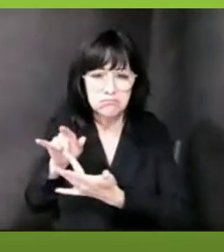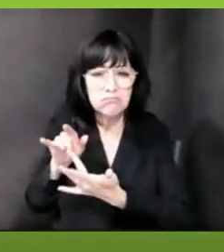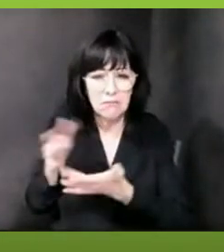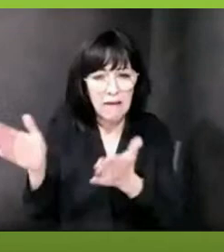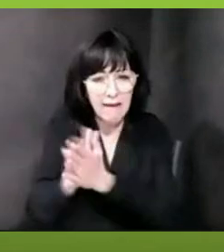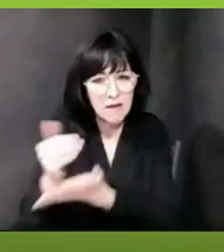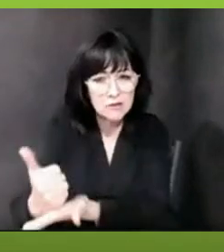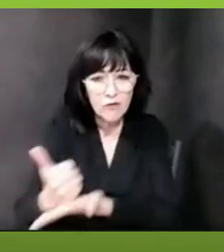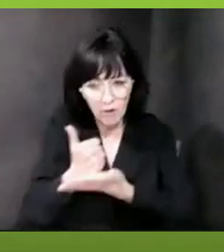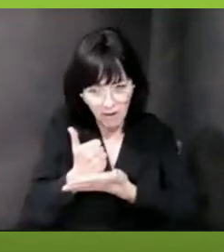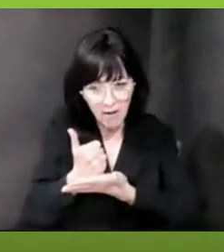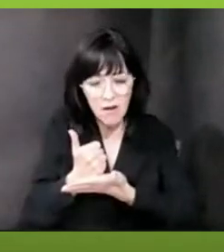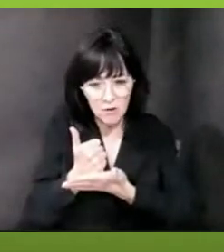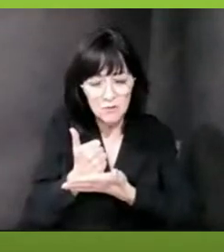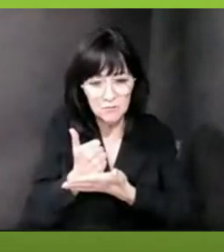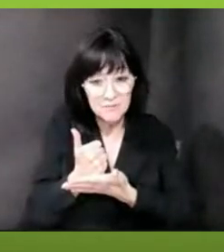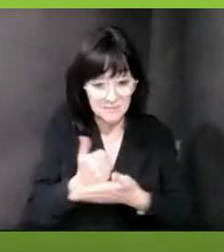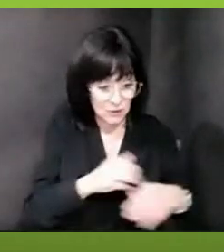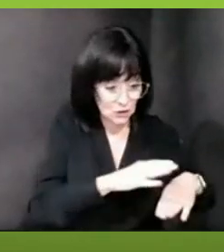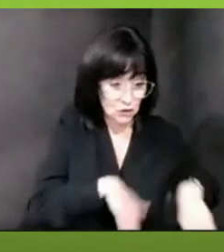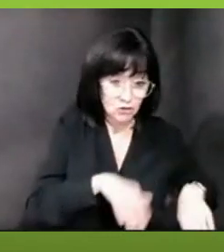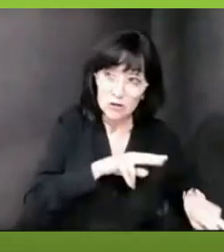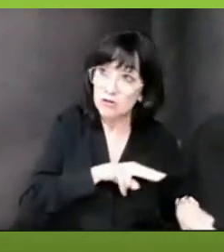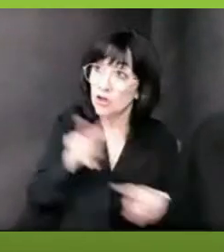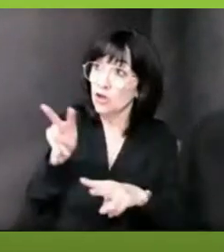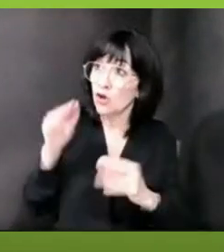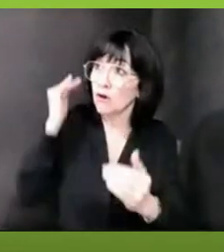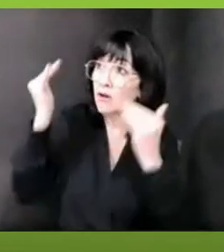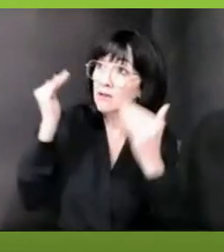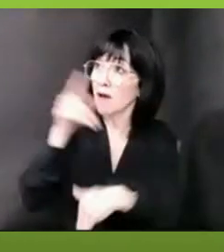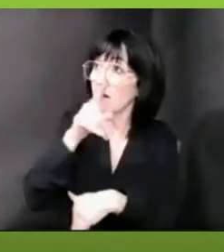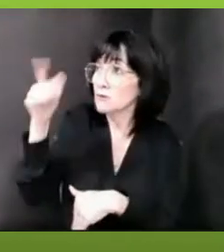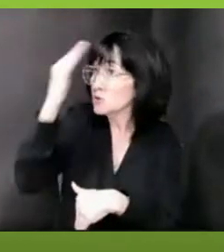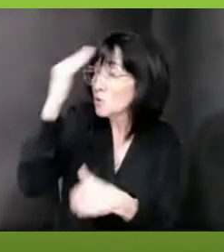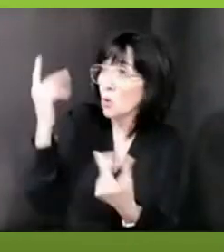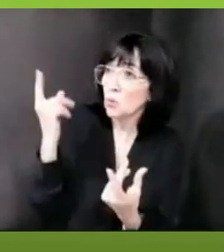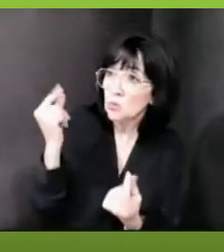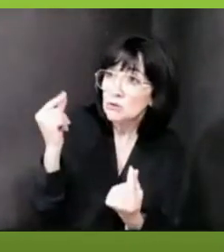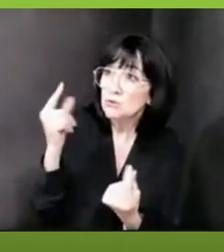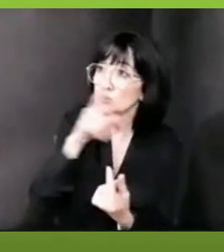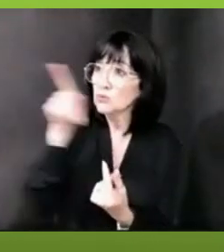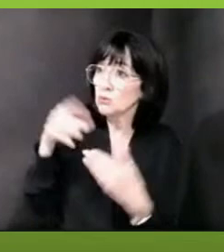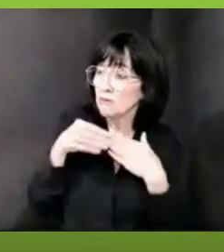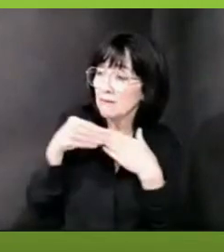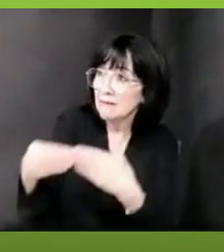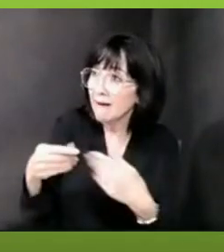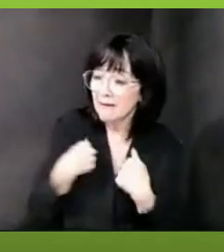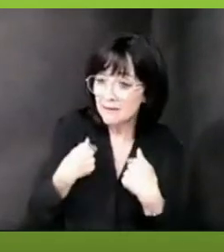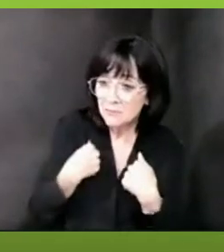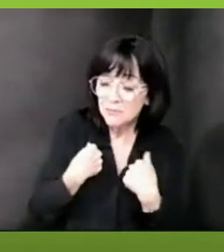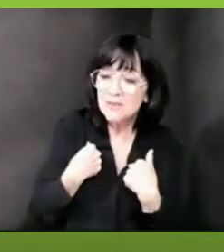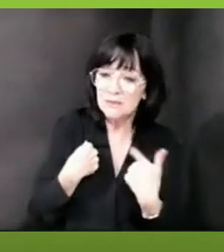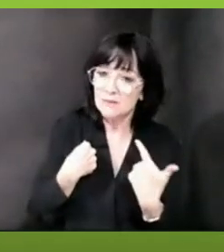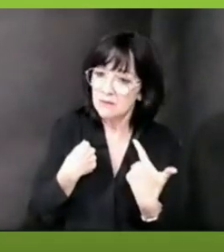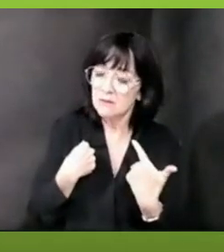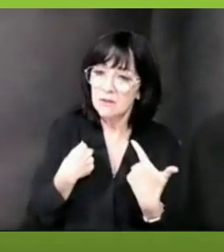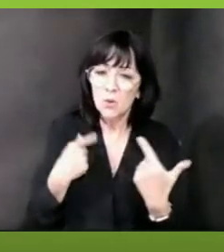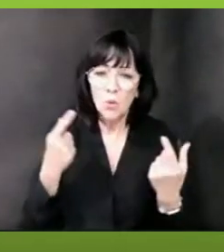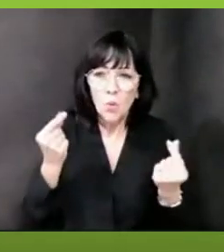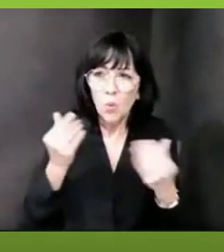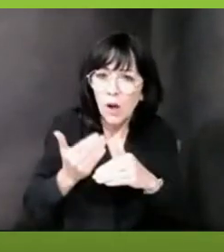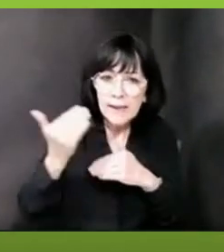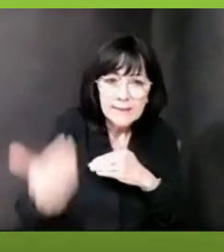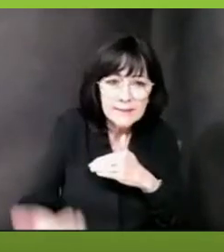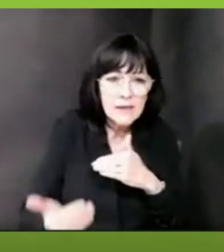looking to all of us adults to guide them through this time and guide them through what's coming next with more transitions and the things that